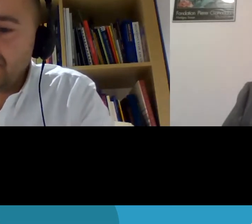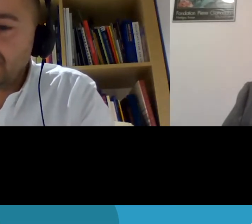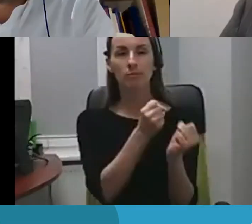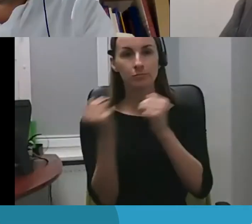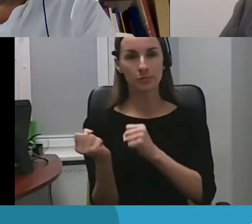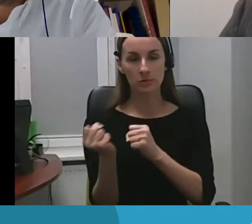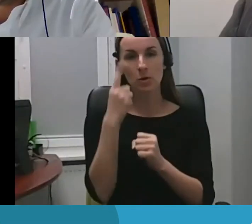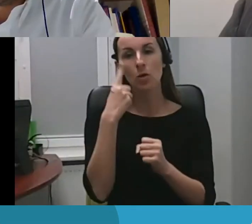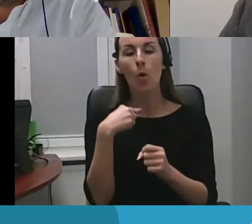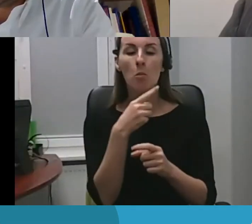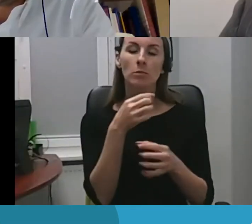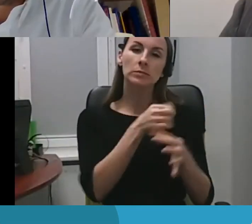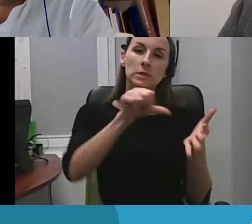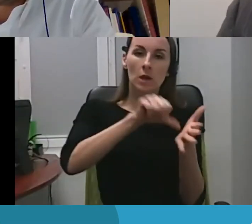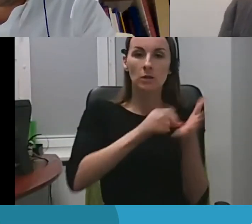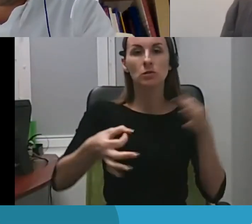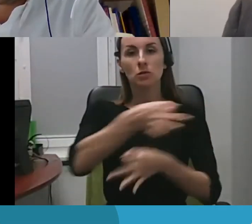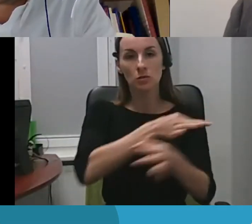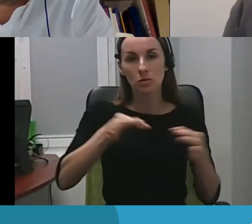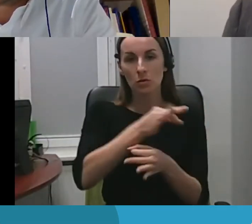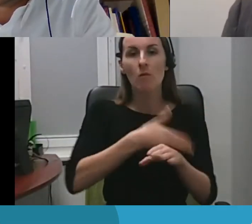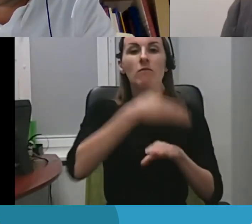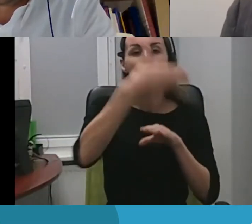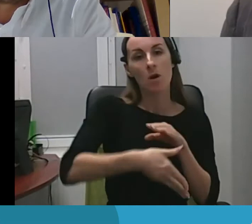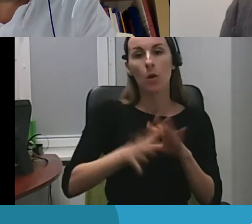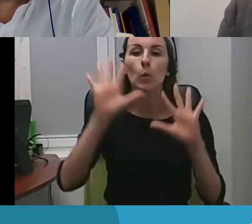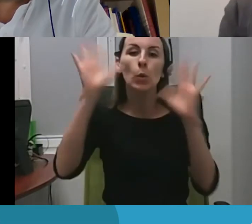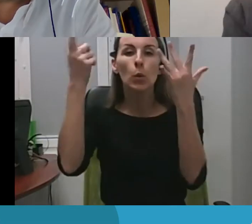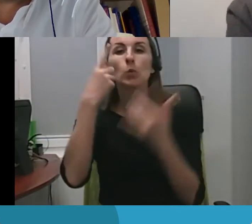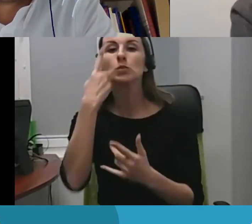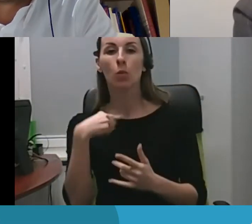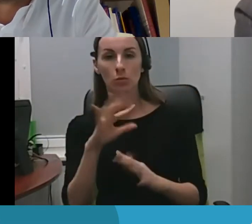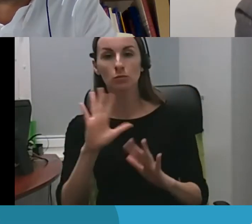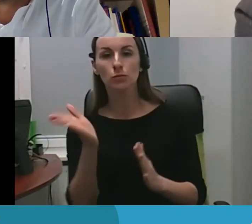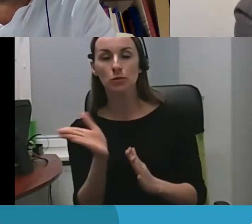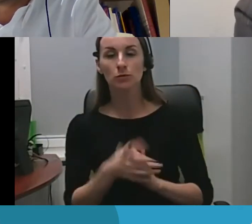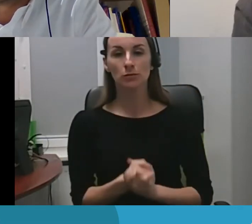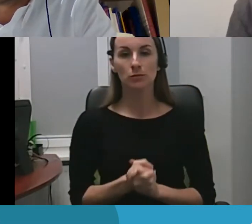very much. Indeed, so we have OSCE, we have the UN